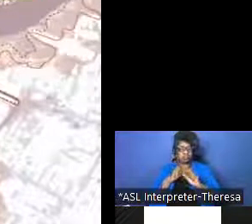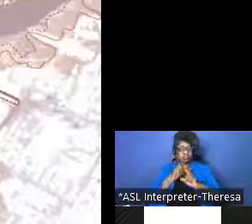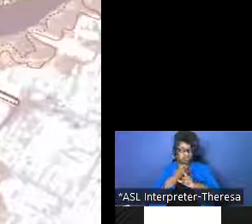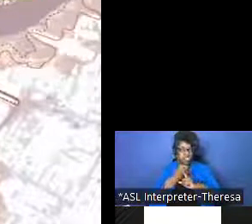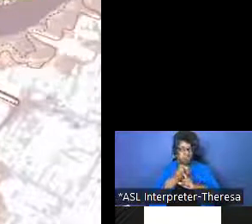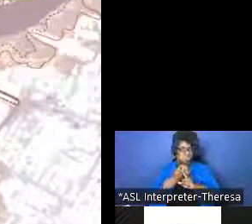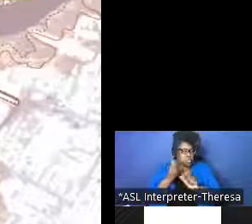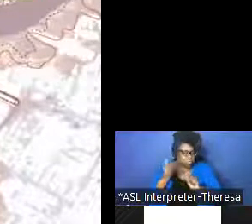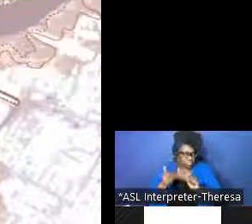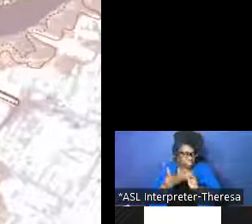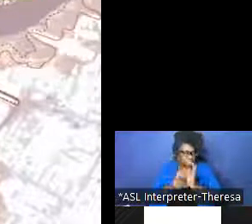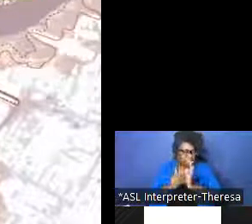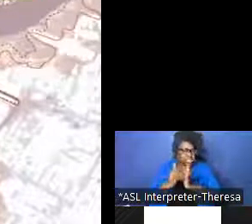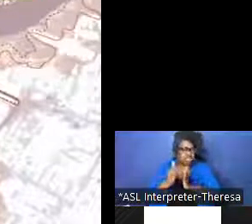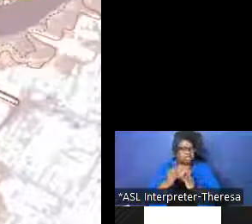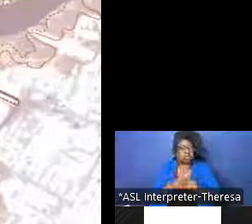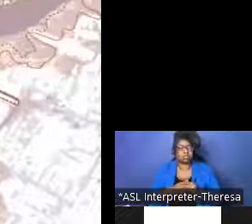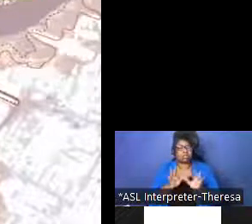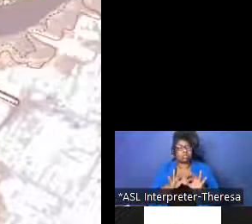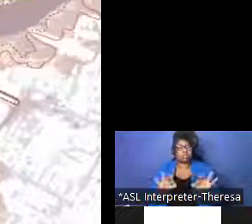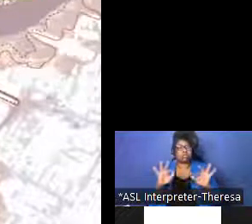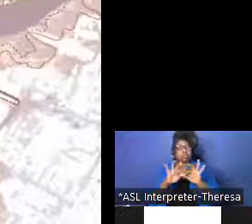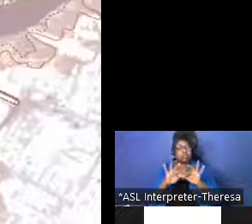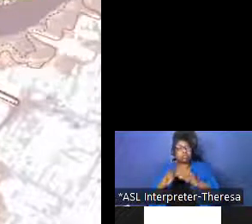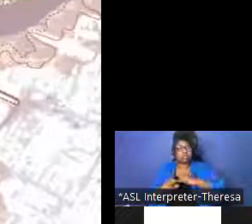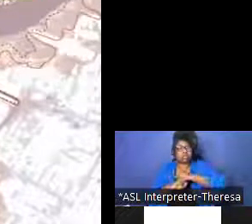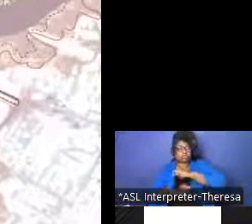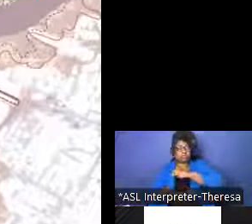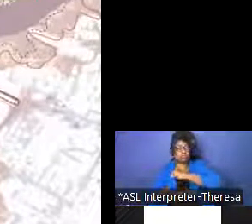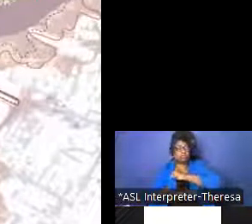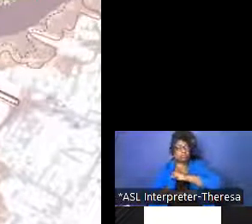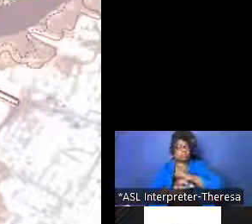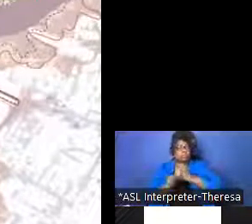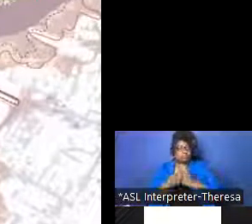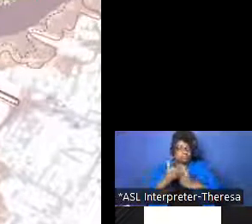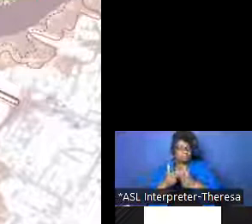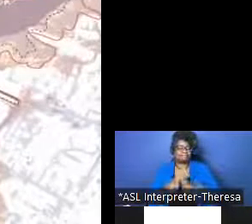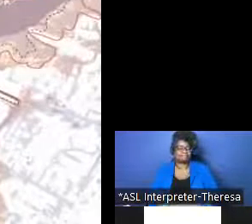critical infrastructure and industrial centers are at risk.